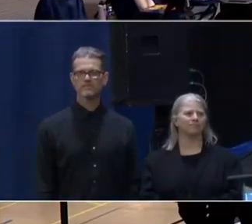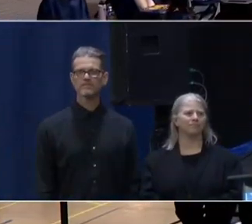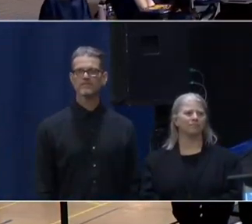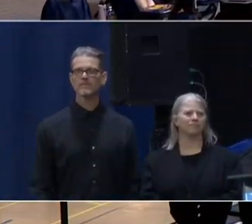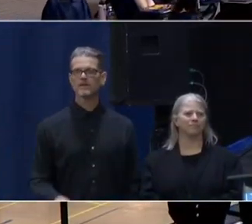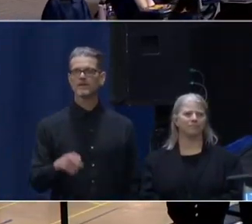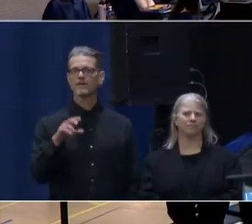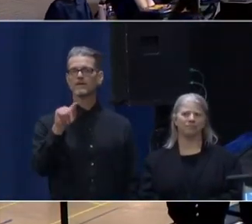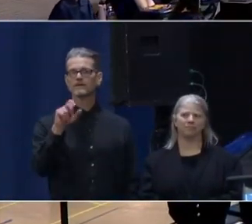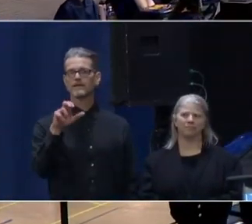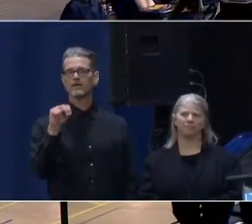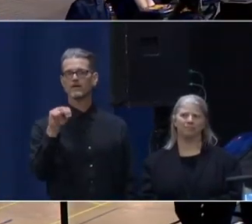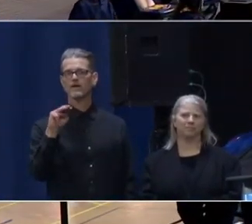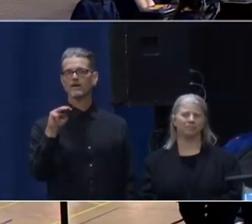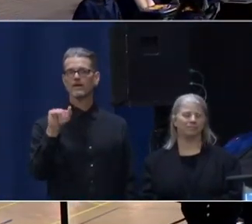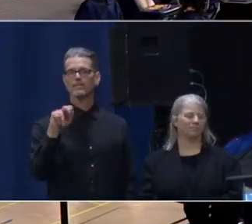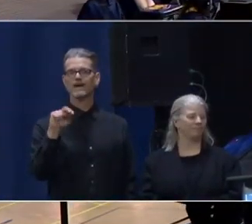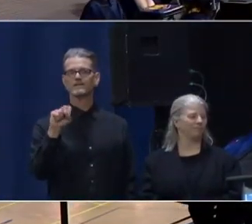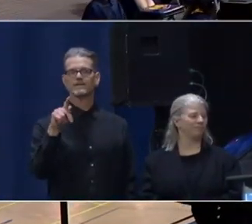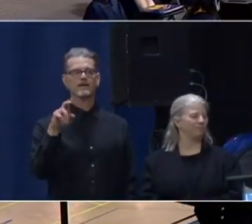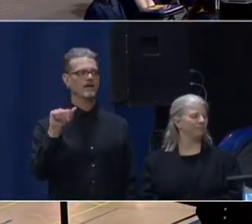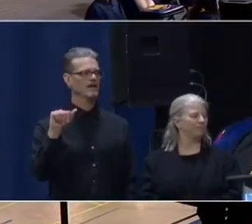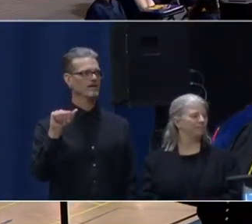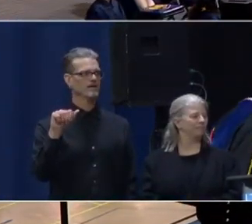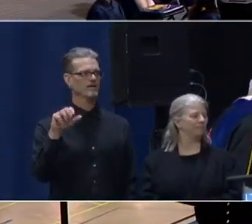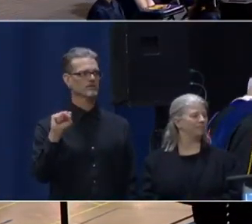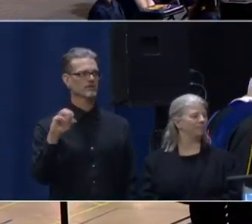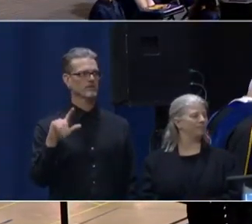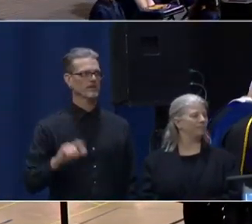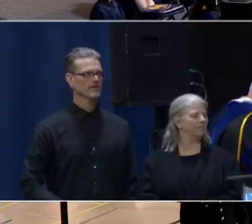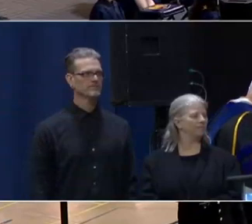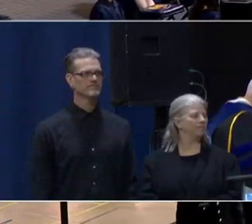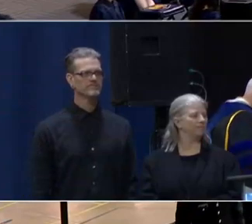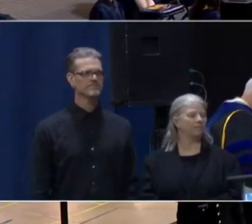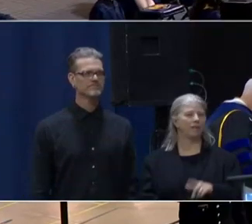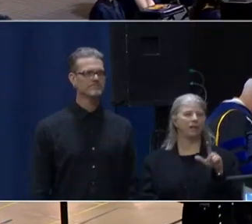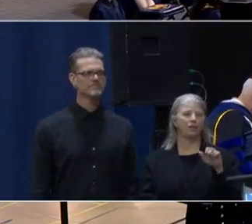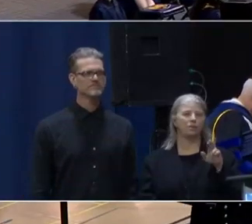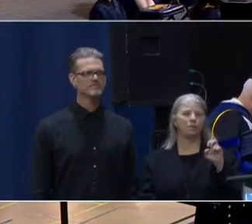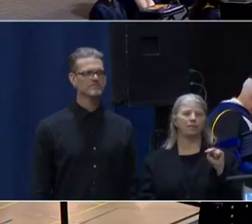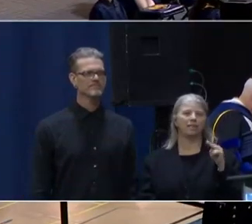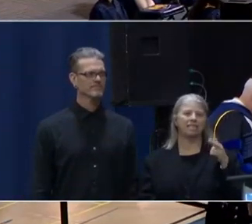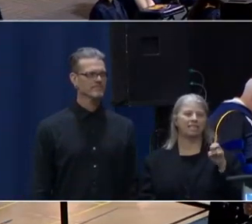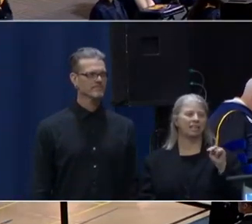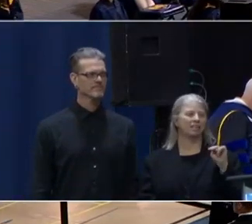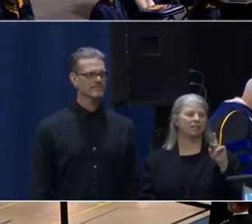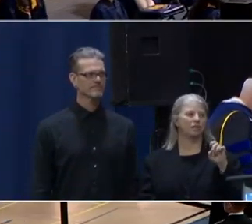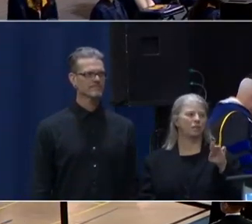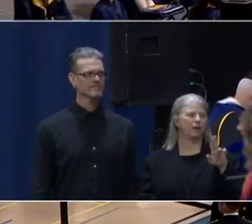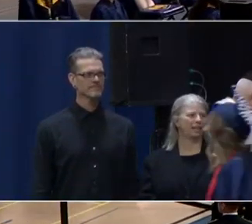Kevin Manzanares, magna cum laude. Lauren Hendricks.